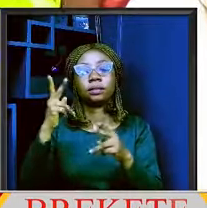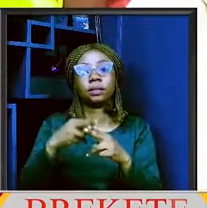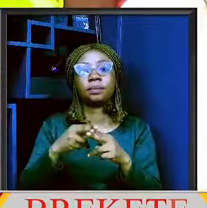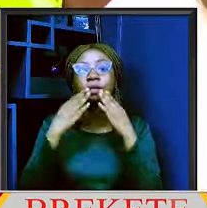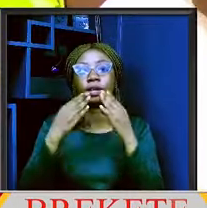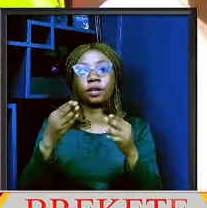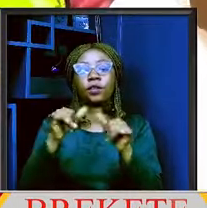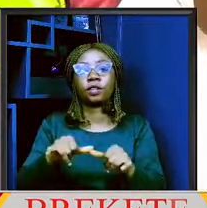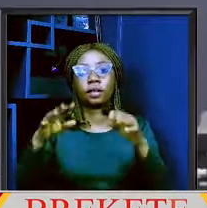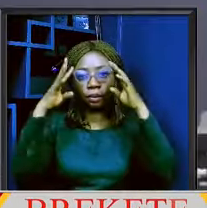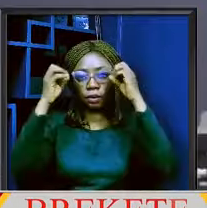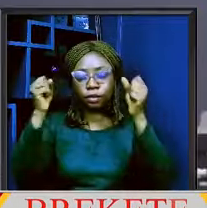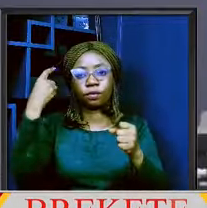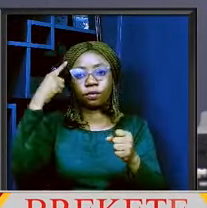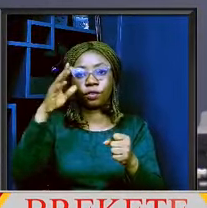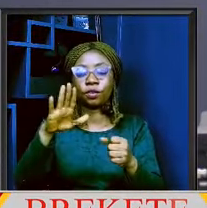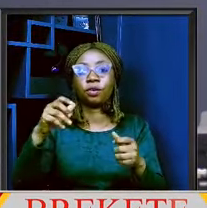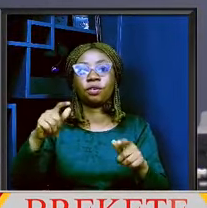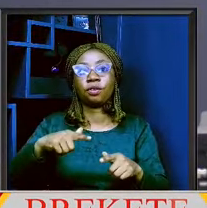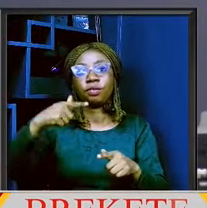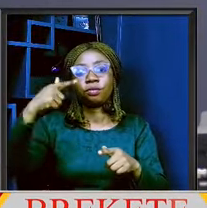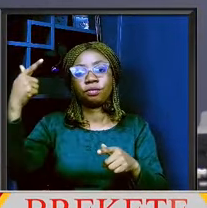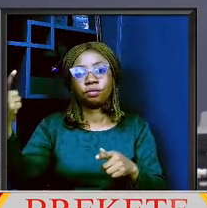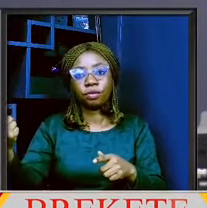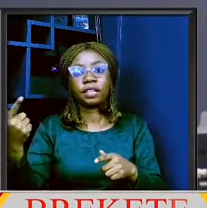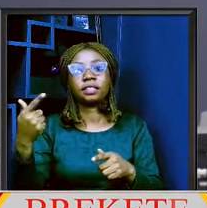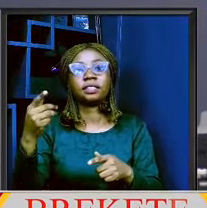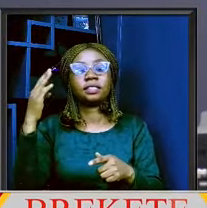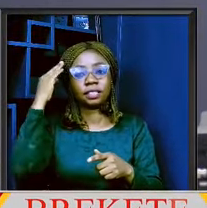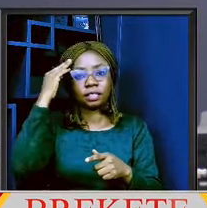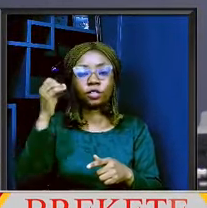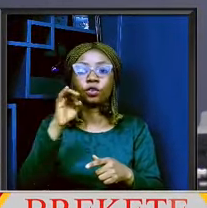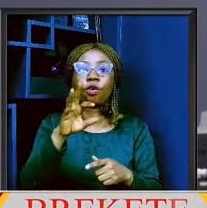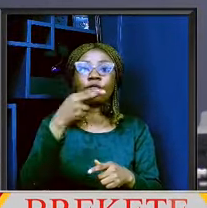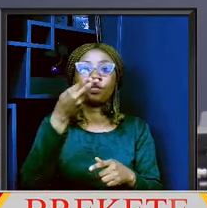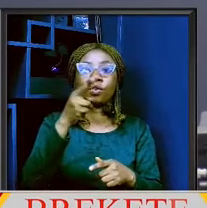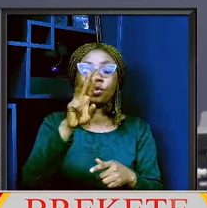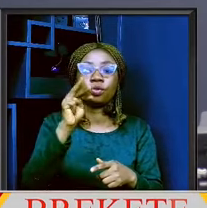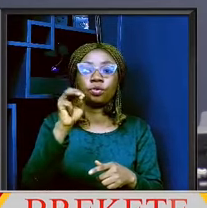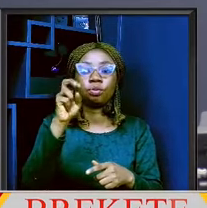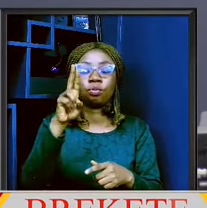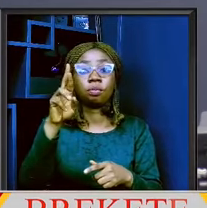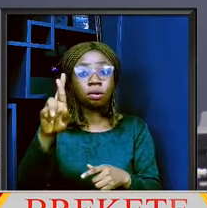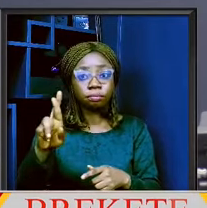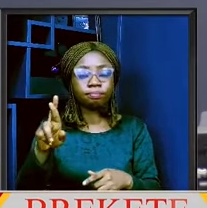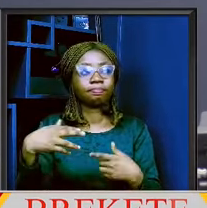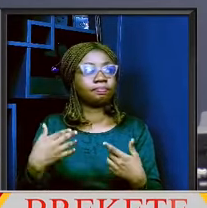Ordinary President, for your great sense of humor. Thank you, Brekete Family team.